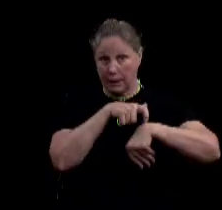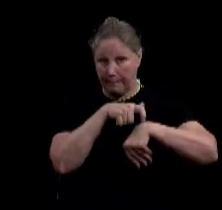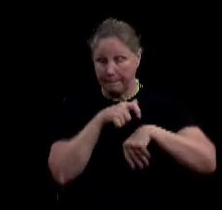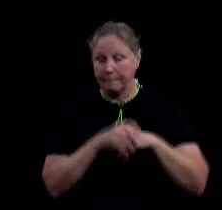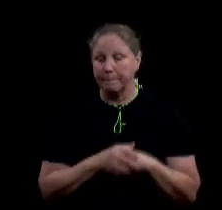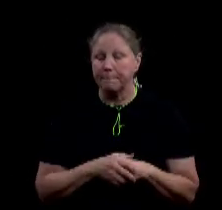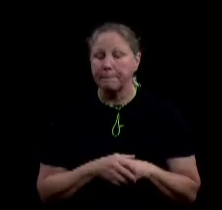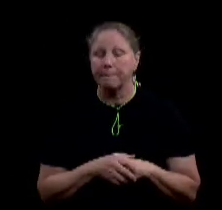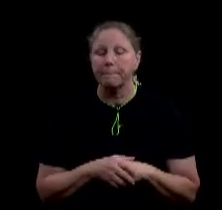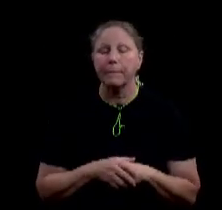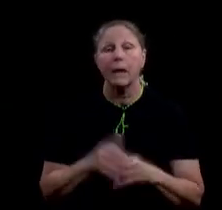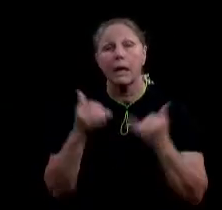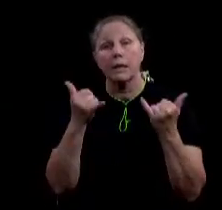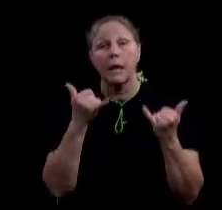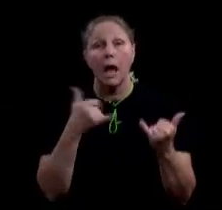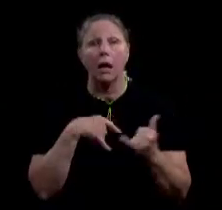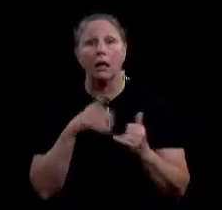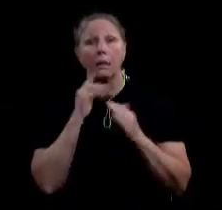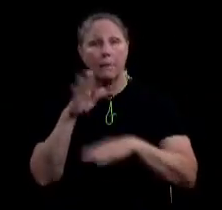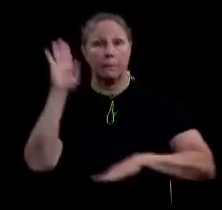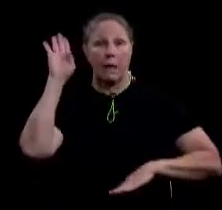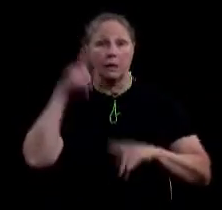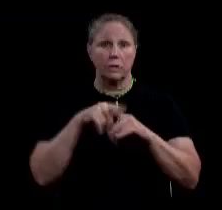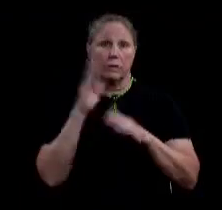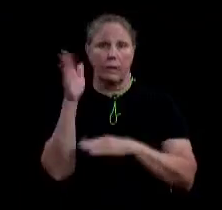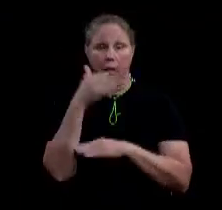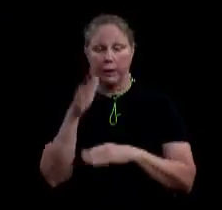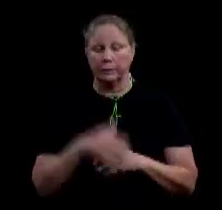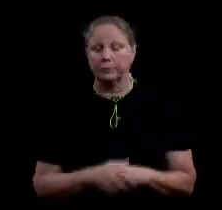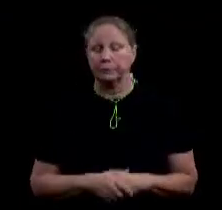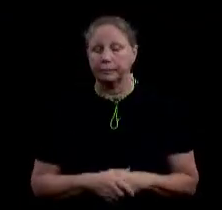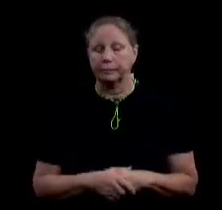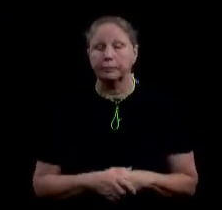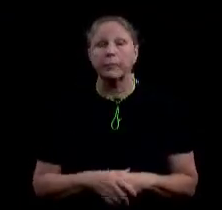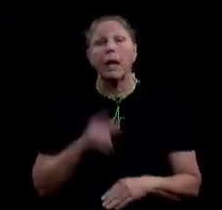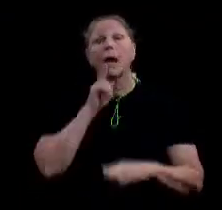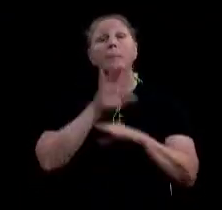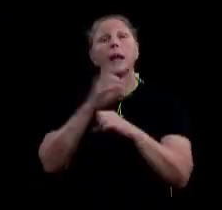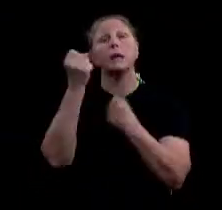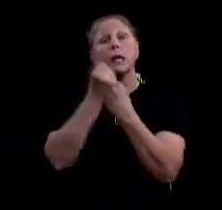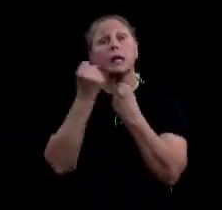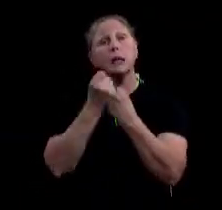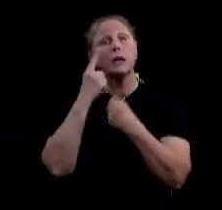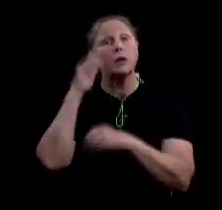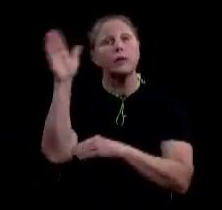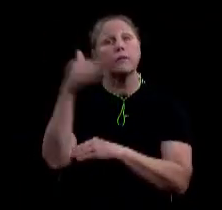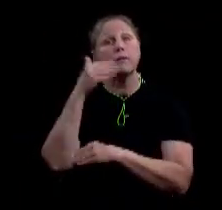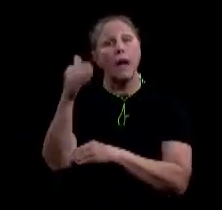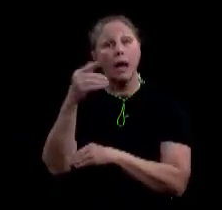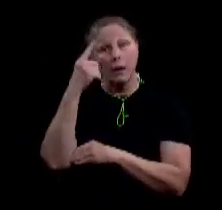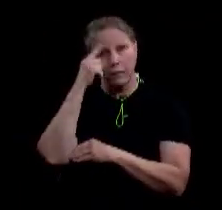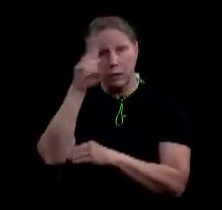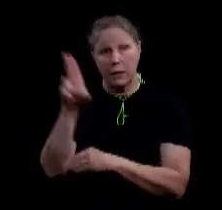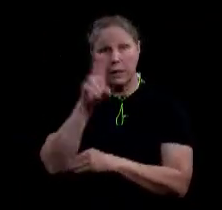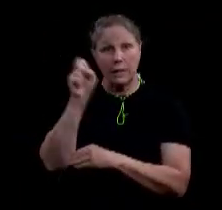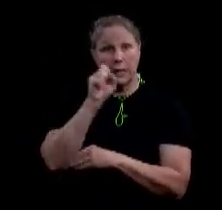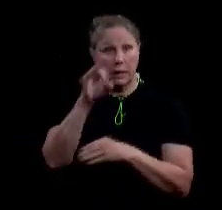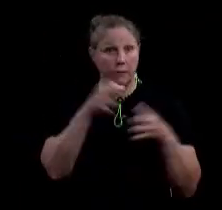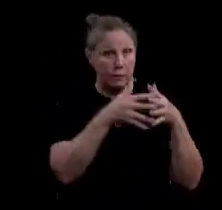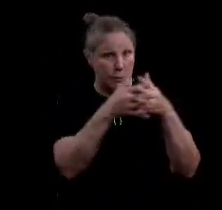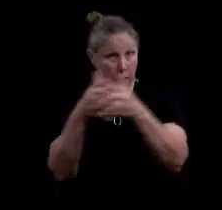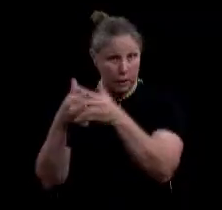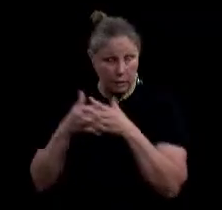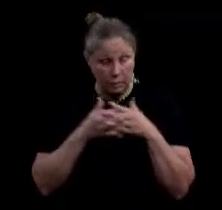Allegiance. I pledge allegiance to the flag of the United States of America and to the